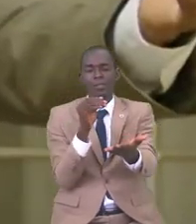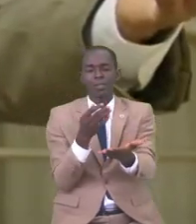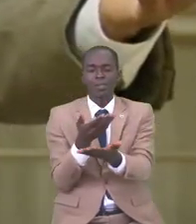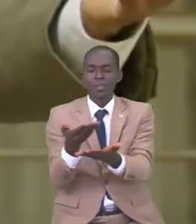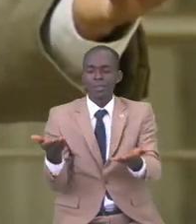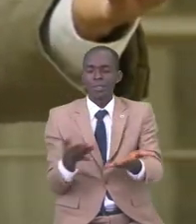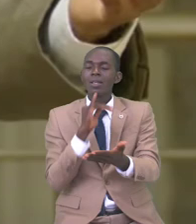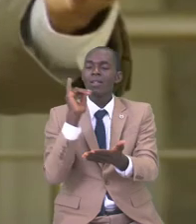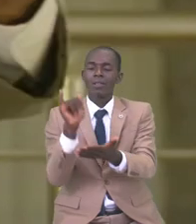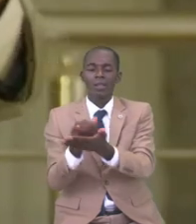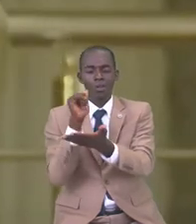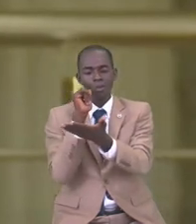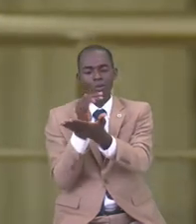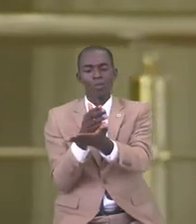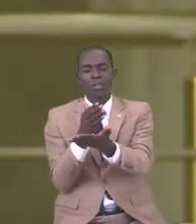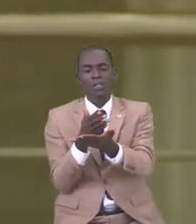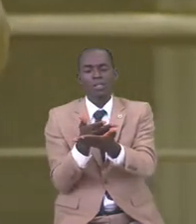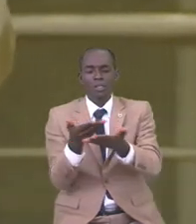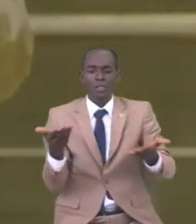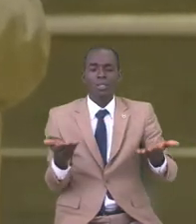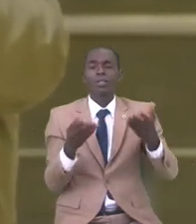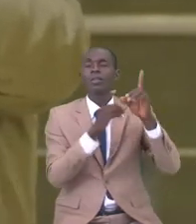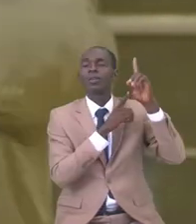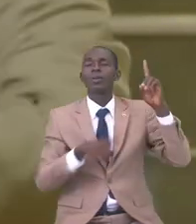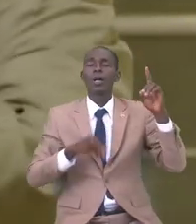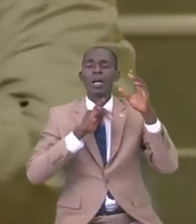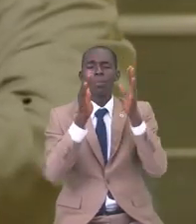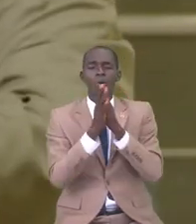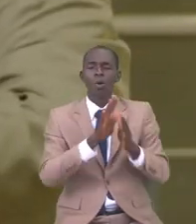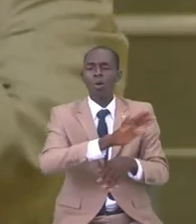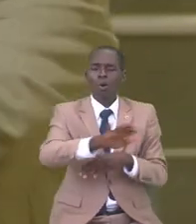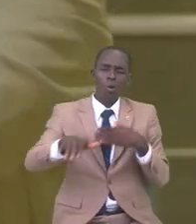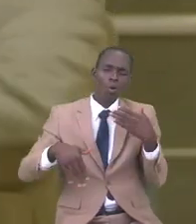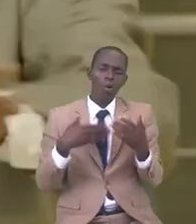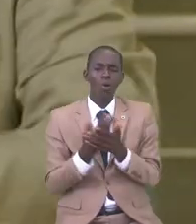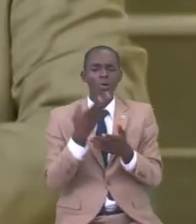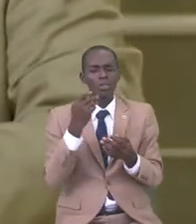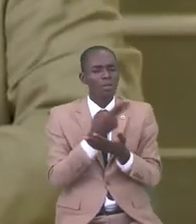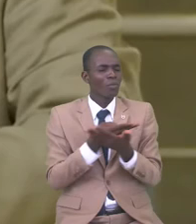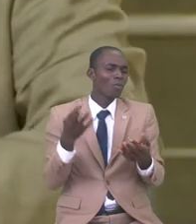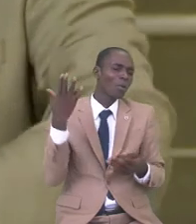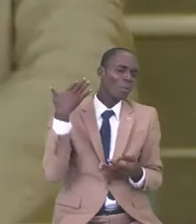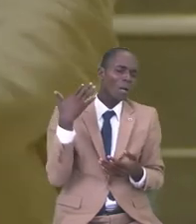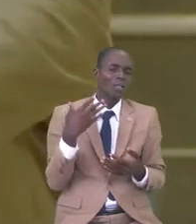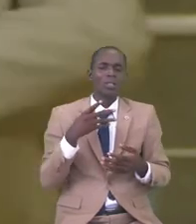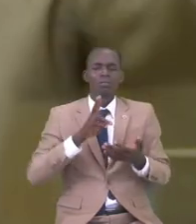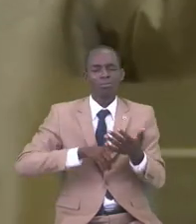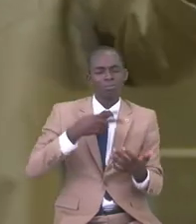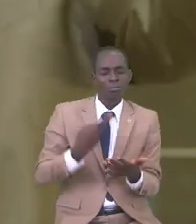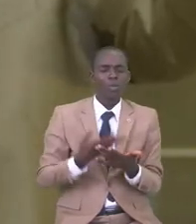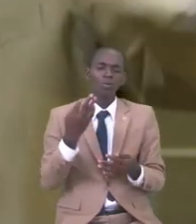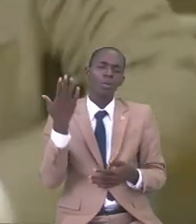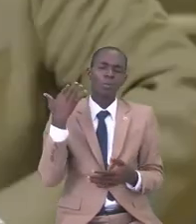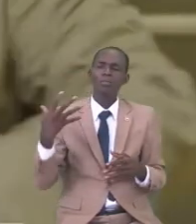the woman. Lord, I pray all the failures of the past, all the defeats of the past,